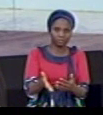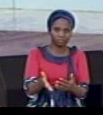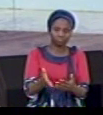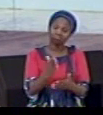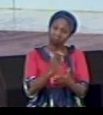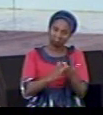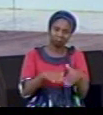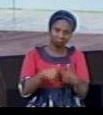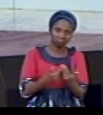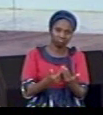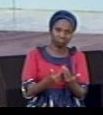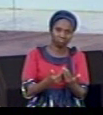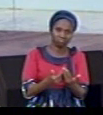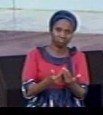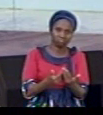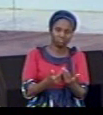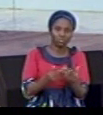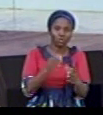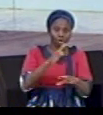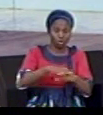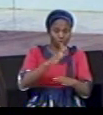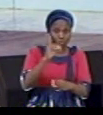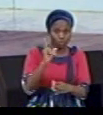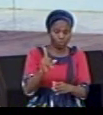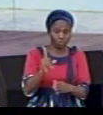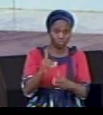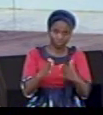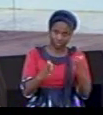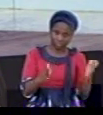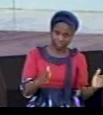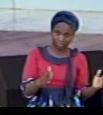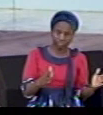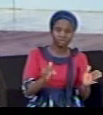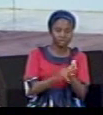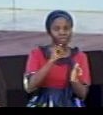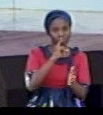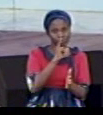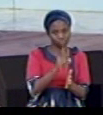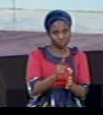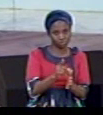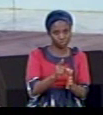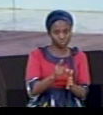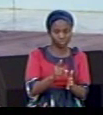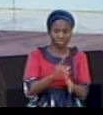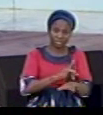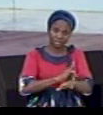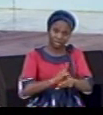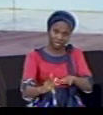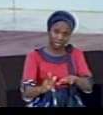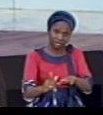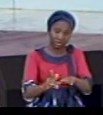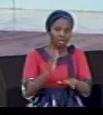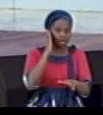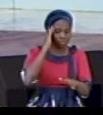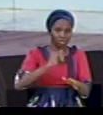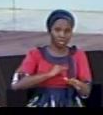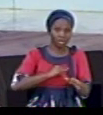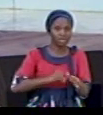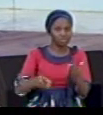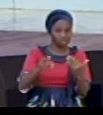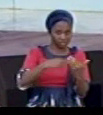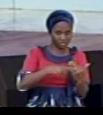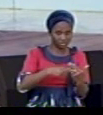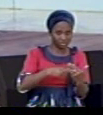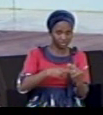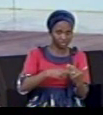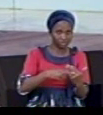Somehow, on one side, that's true. Naked shall I return.